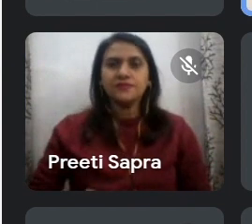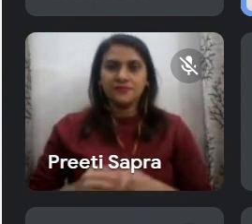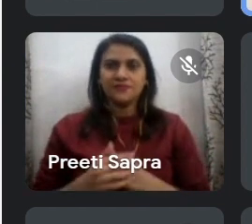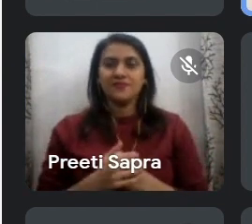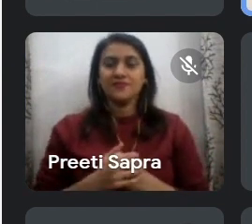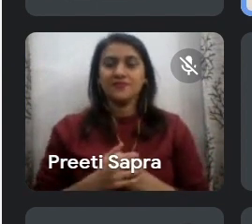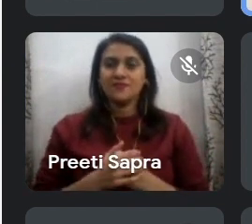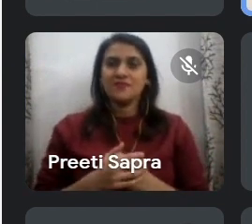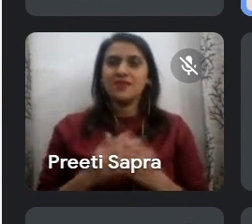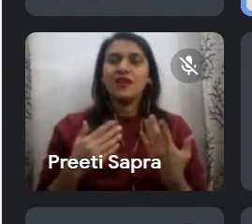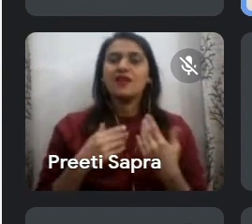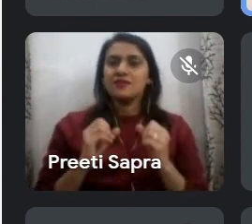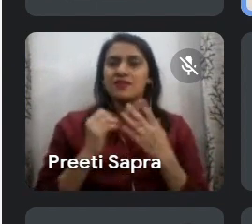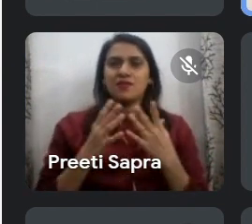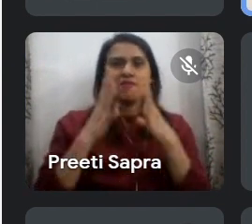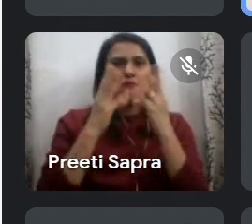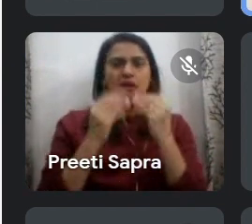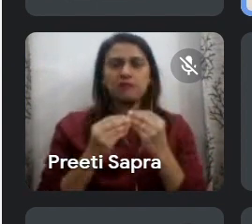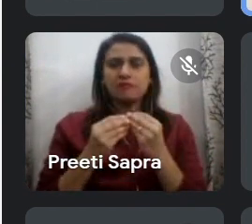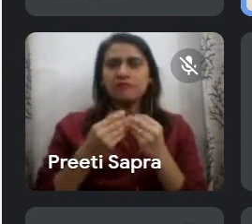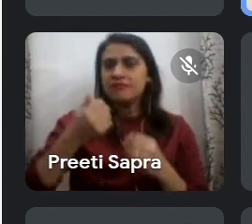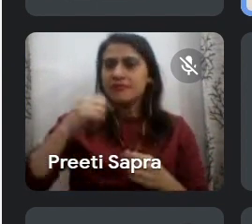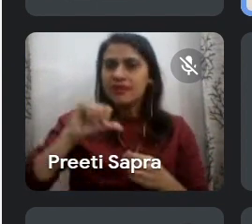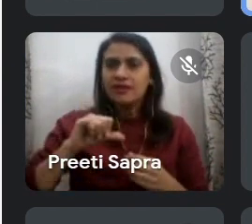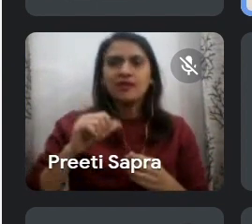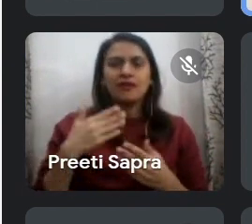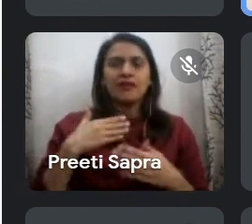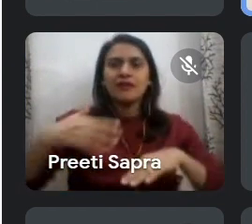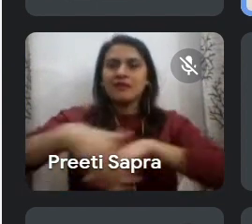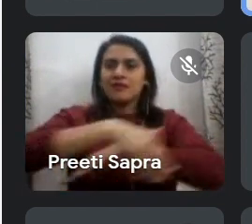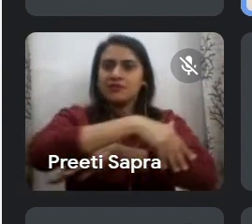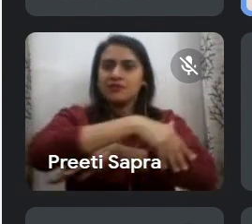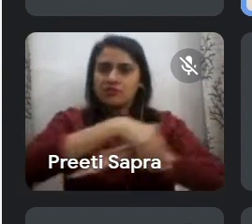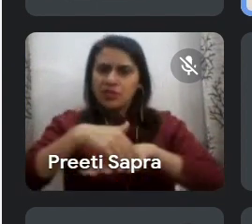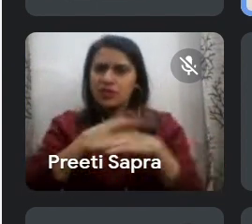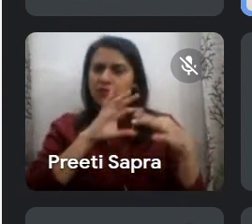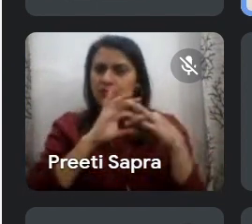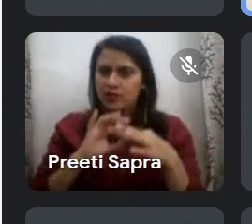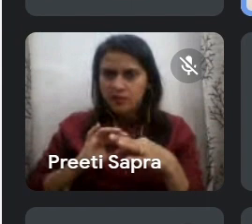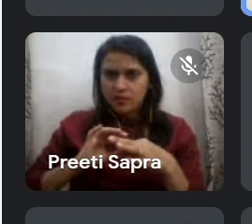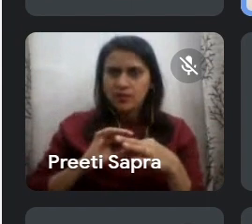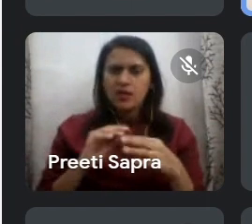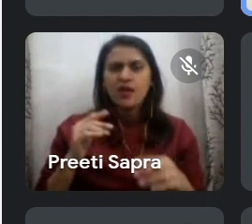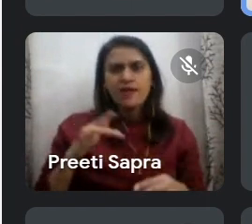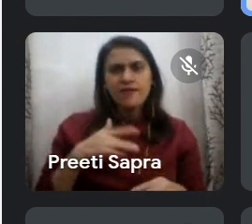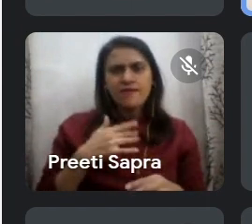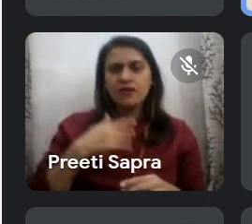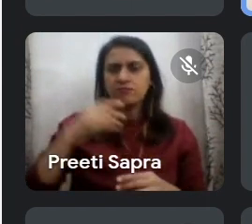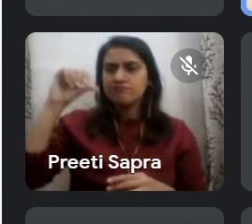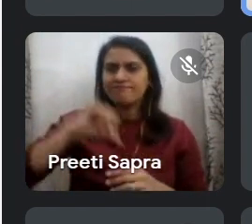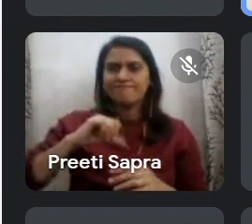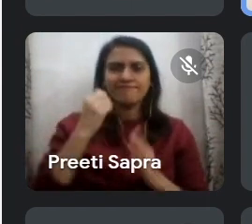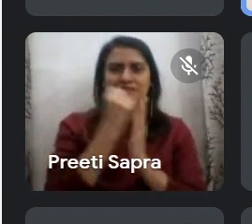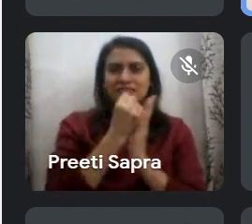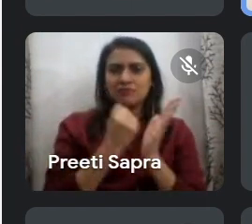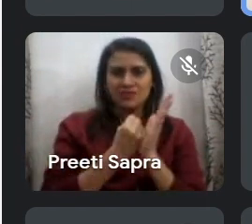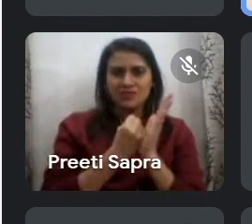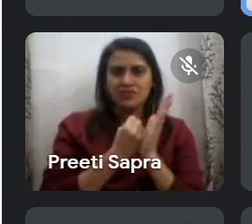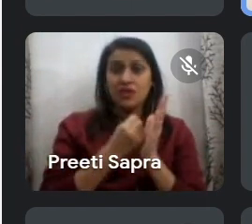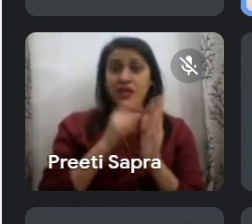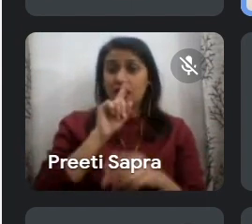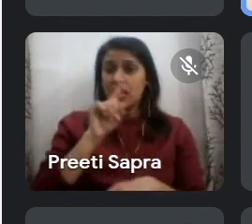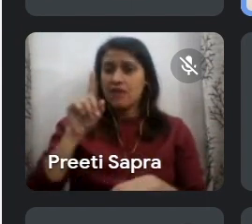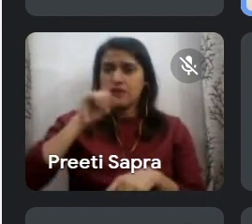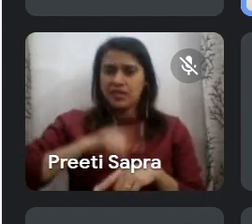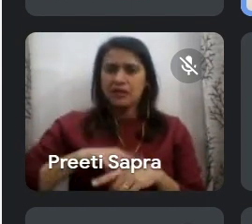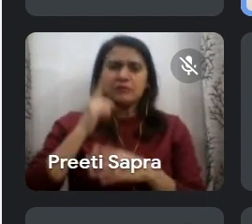I started failing my mathematics, engineering mathematics too. So what happened was, I failed that subject about 11 times till